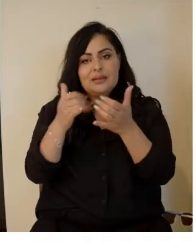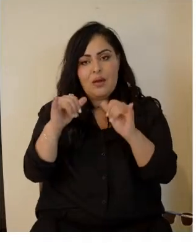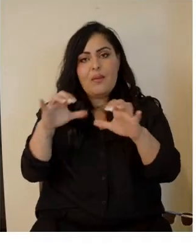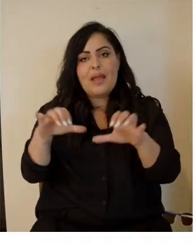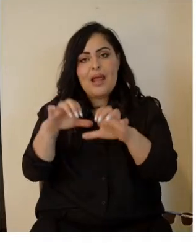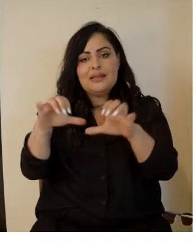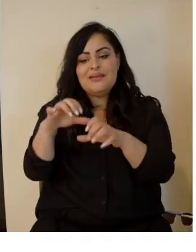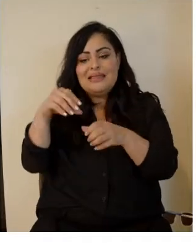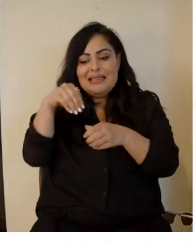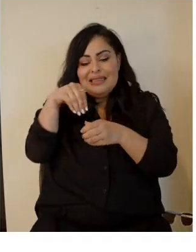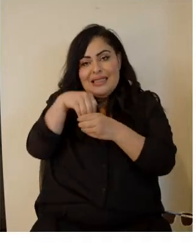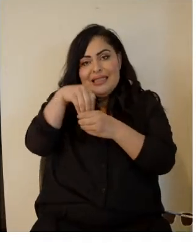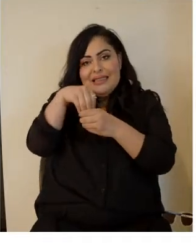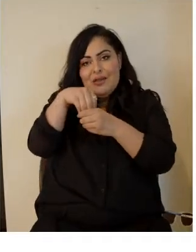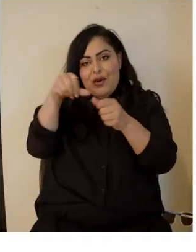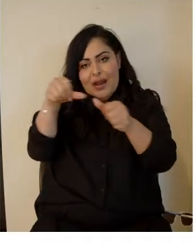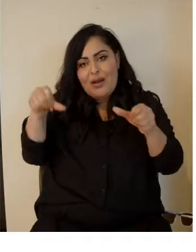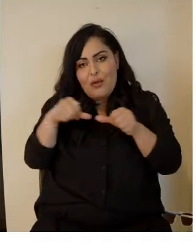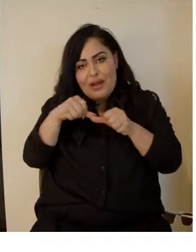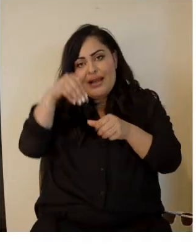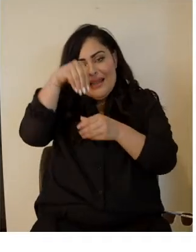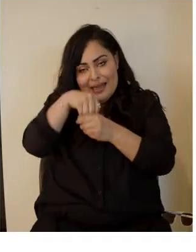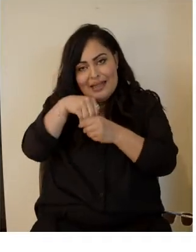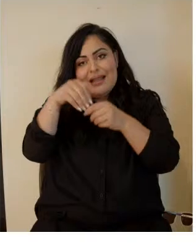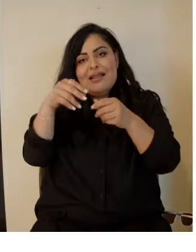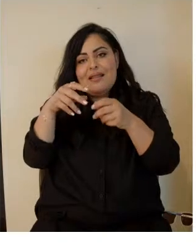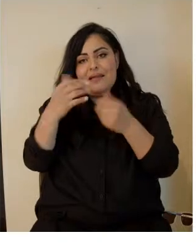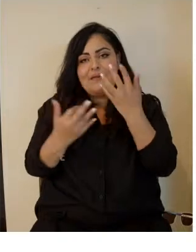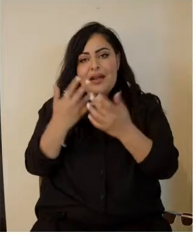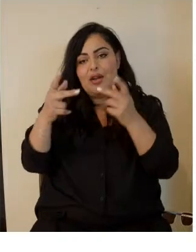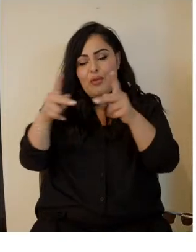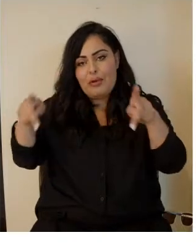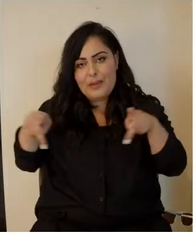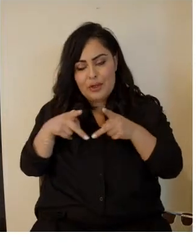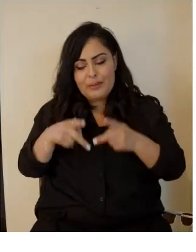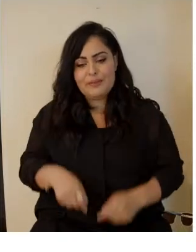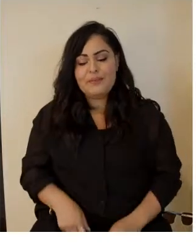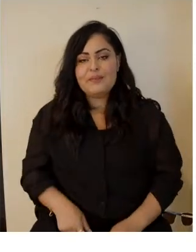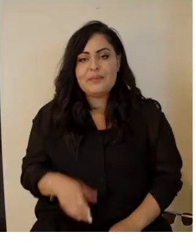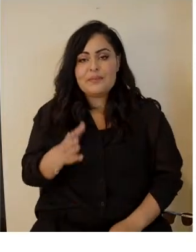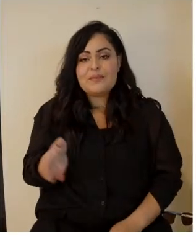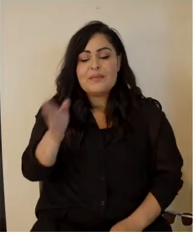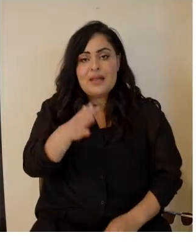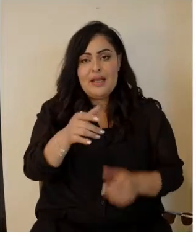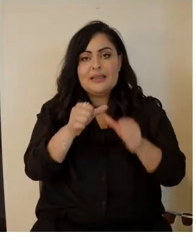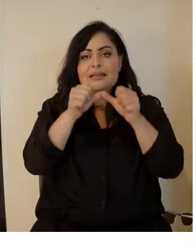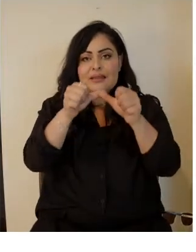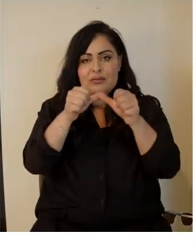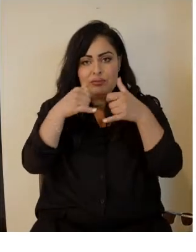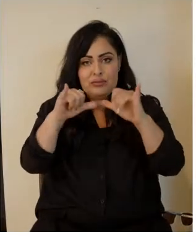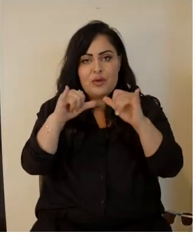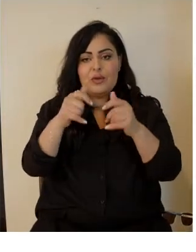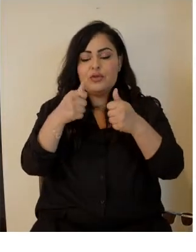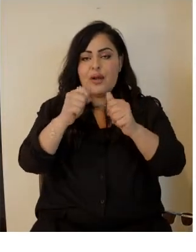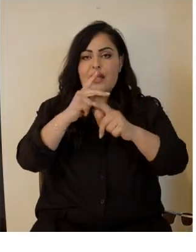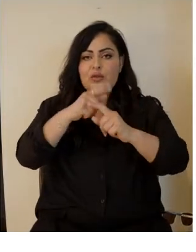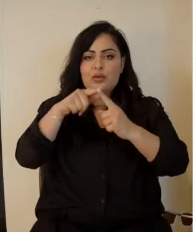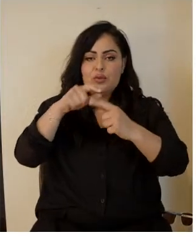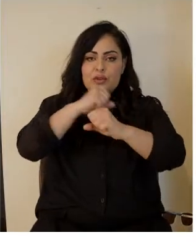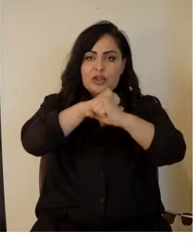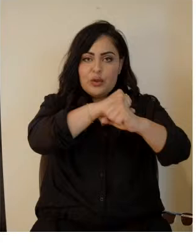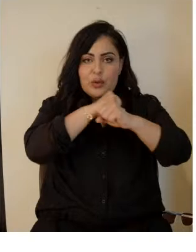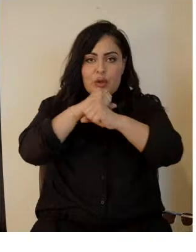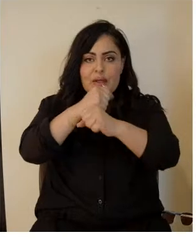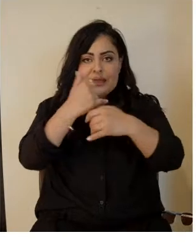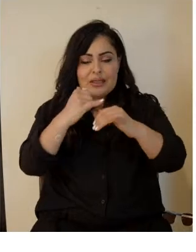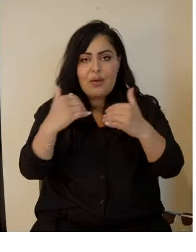the interior of the fire, inside the fire perimeter. Coming along here, still continuing to mop up and secure tactical